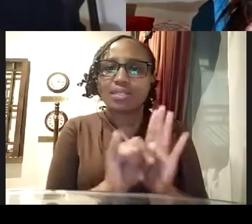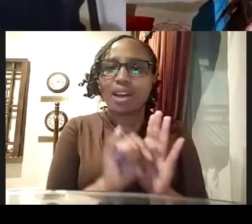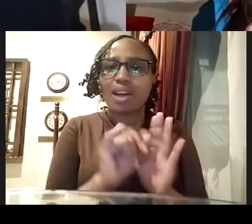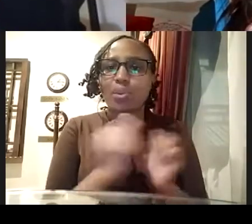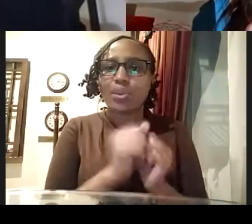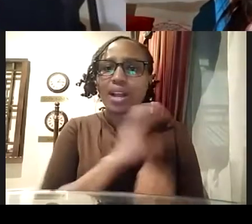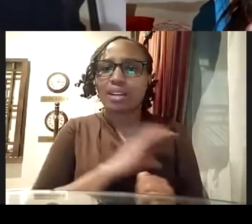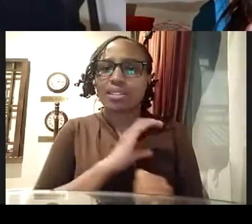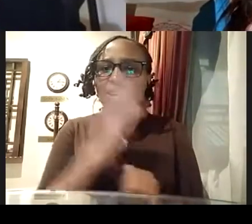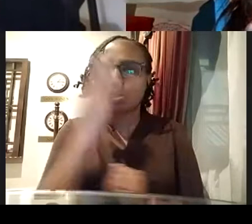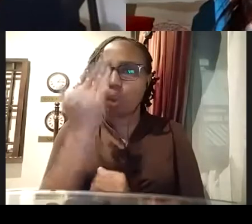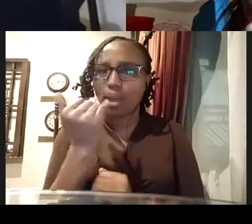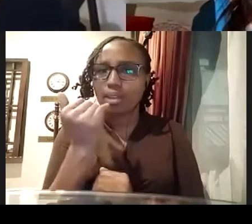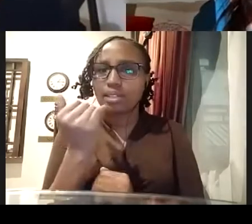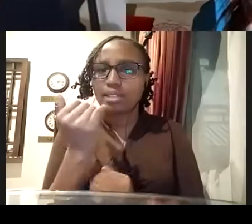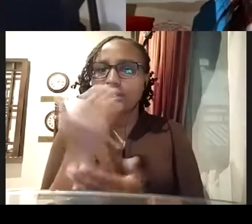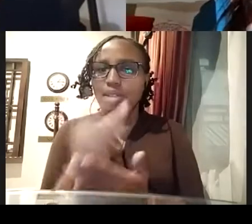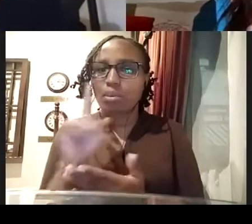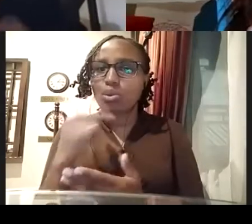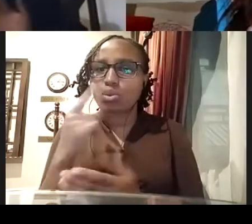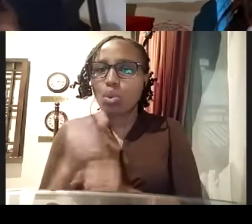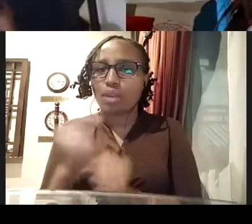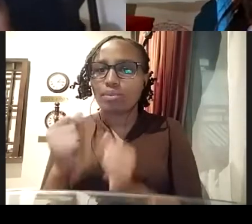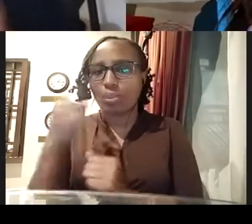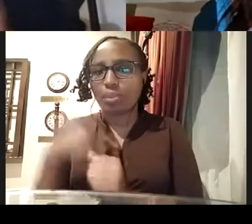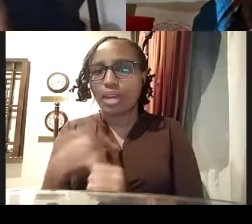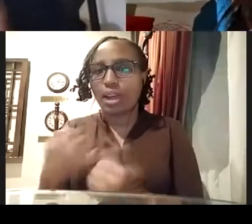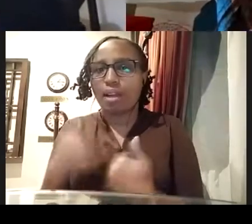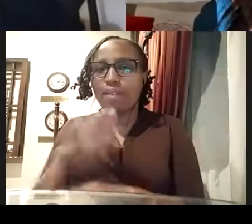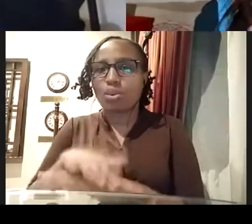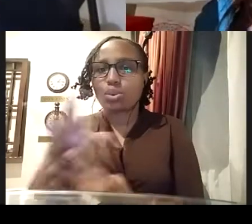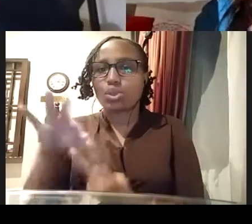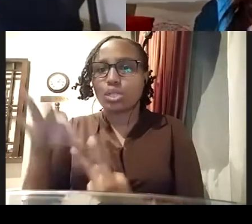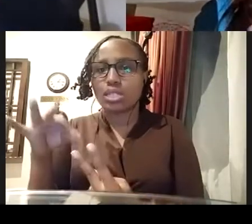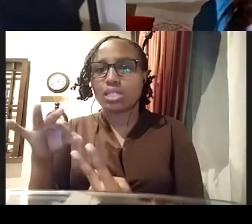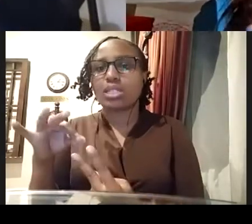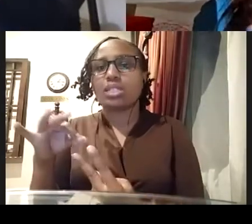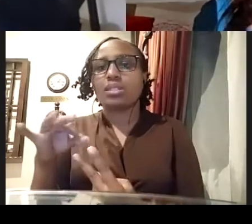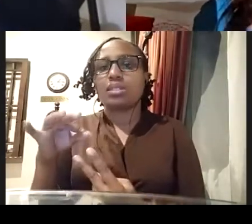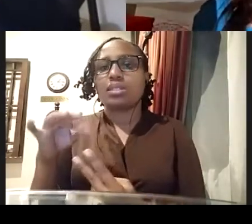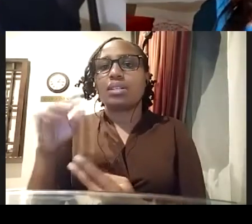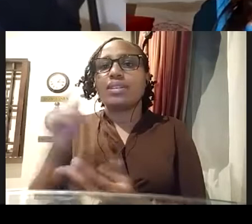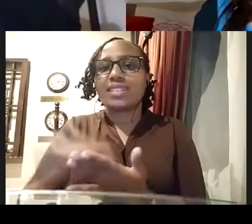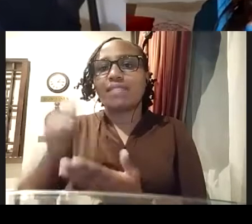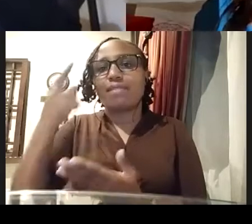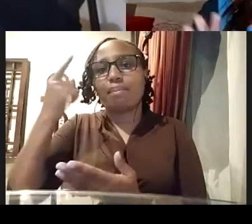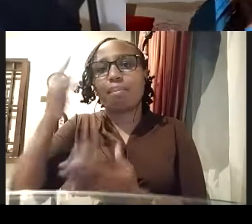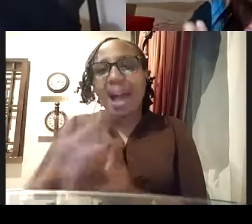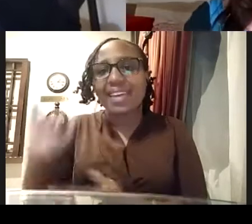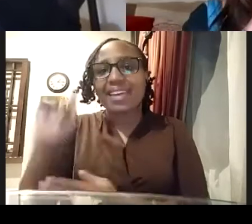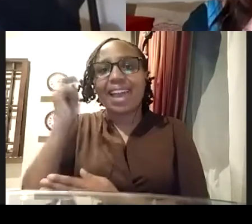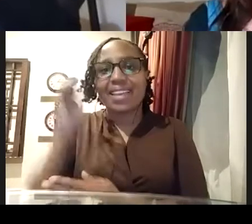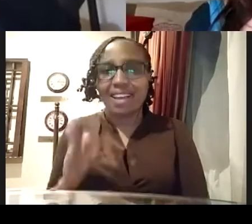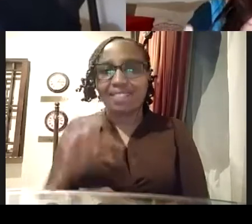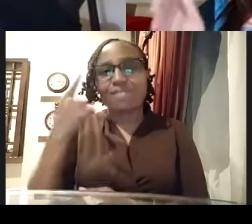wow, someone wrote a book for me. The Havoc of Choice is a Kenyan book written by a Kenyan for Kenyans. So obviously this